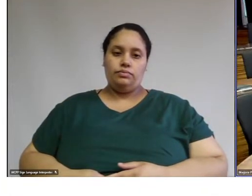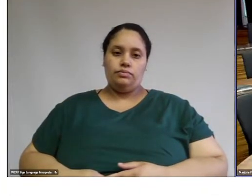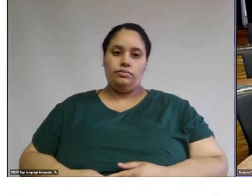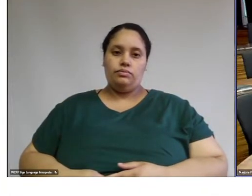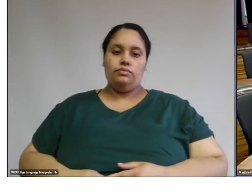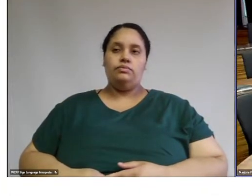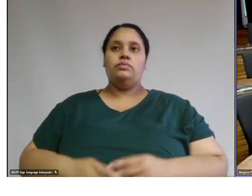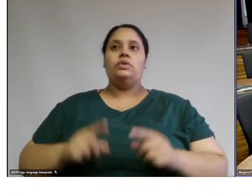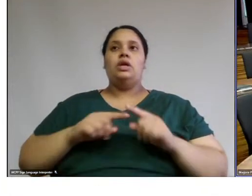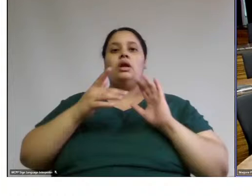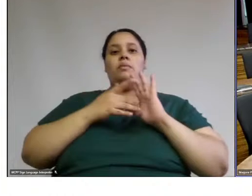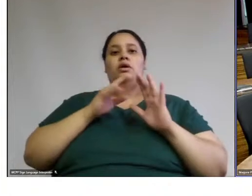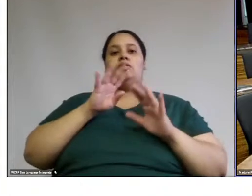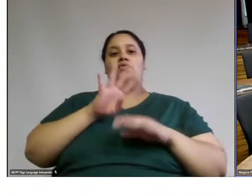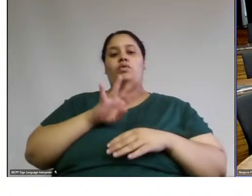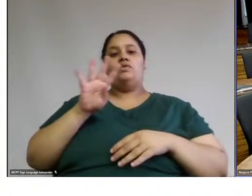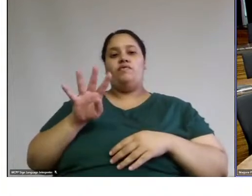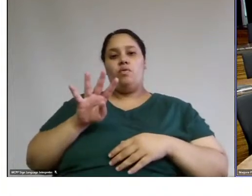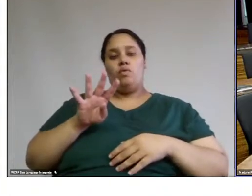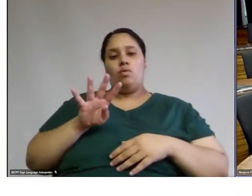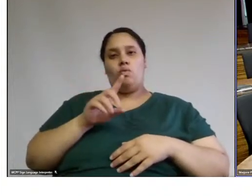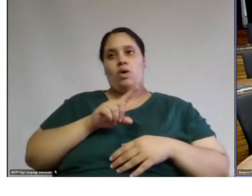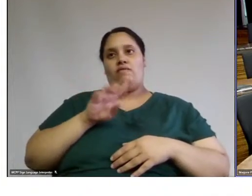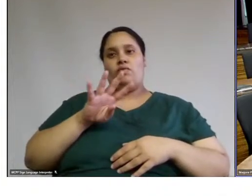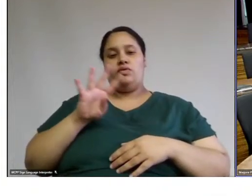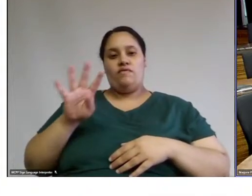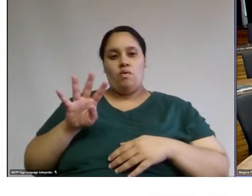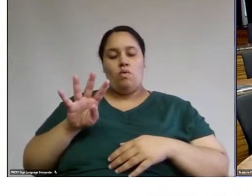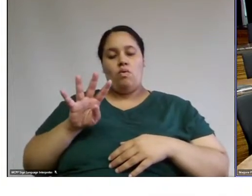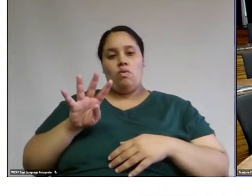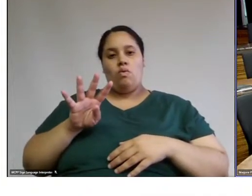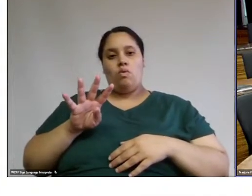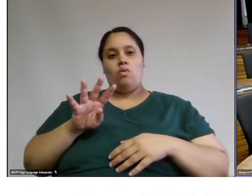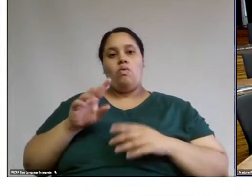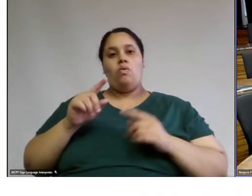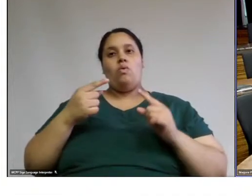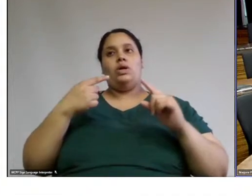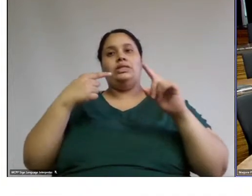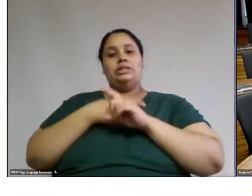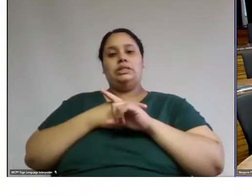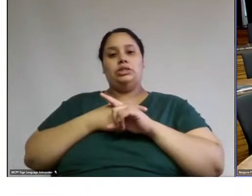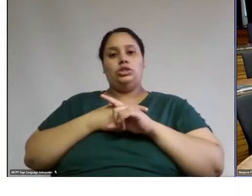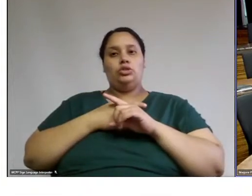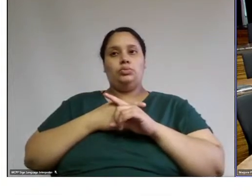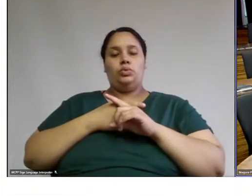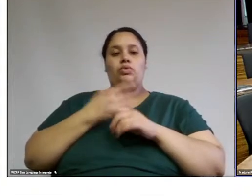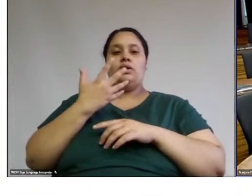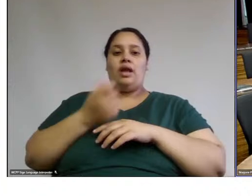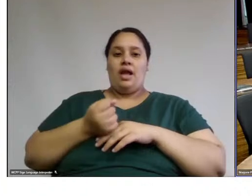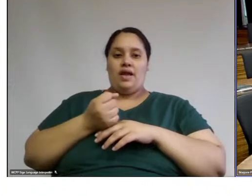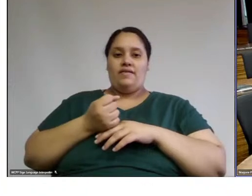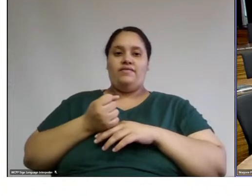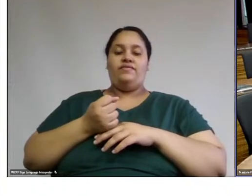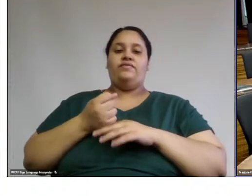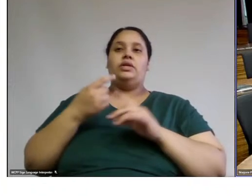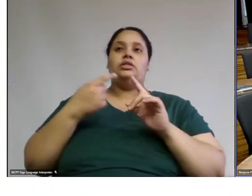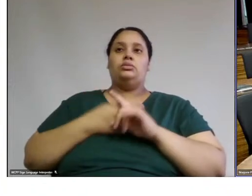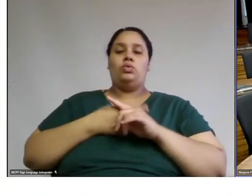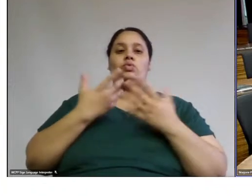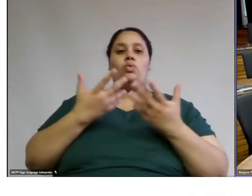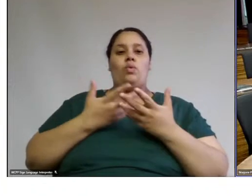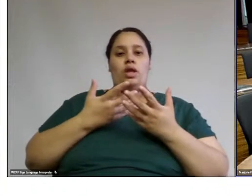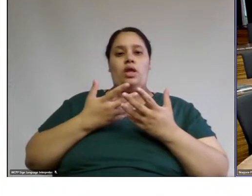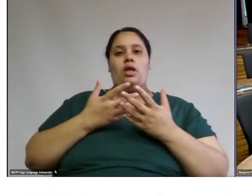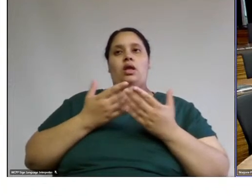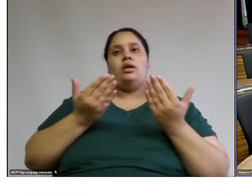244, the member asked on page 244, the disputes that we had there yes, we had a dispute around salary levels